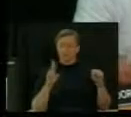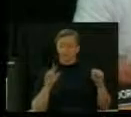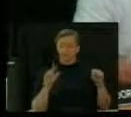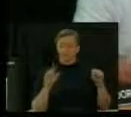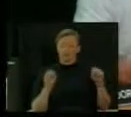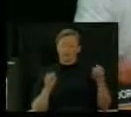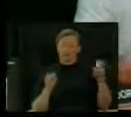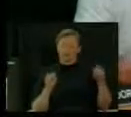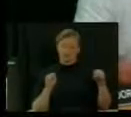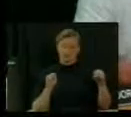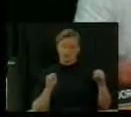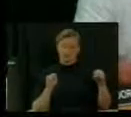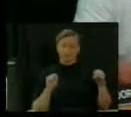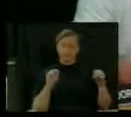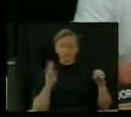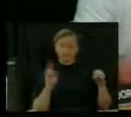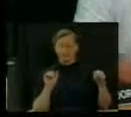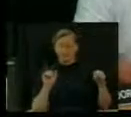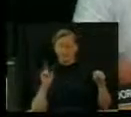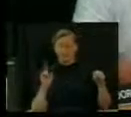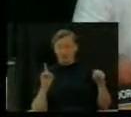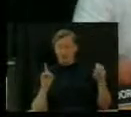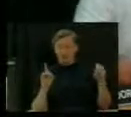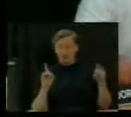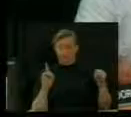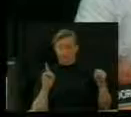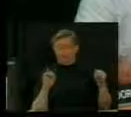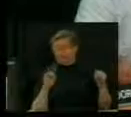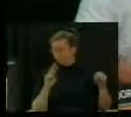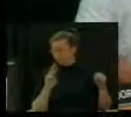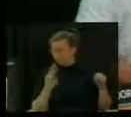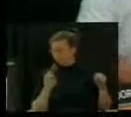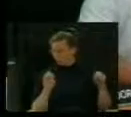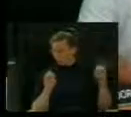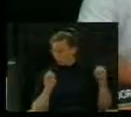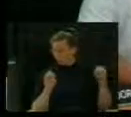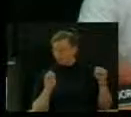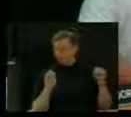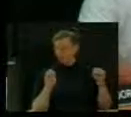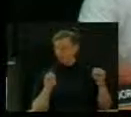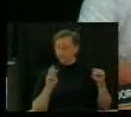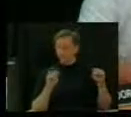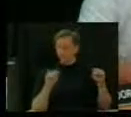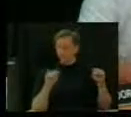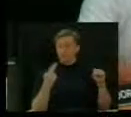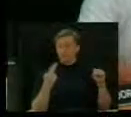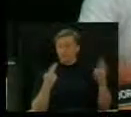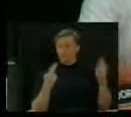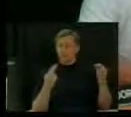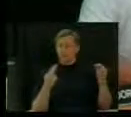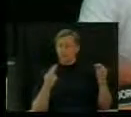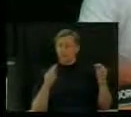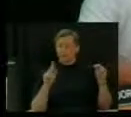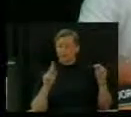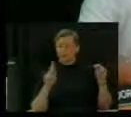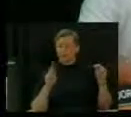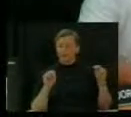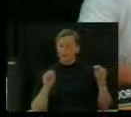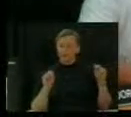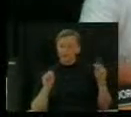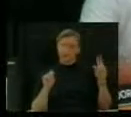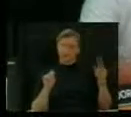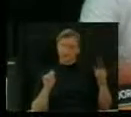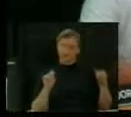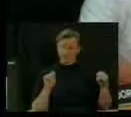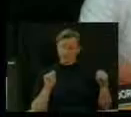Commissioner Pinkston, Commissioner Green, Commissioner Huddleston, Commissioner Ballard, Commissioner